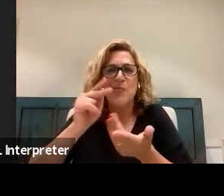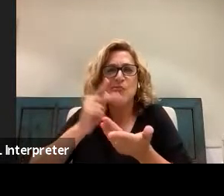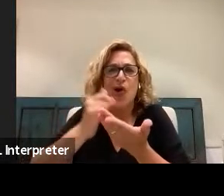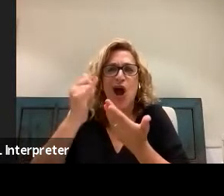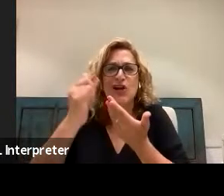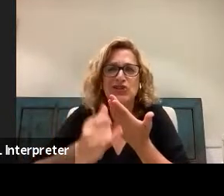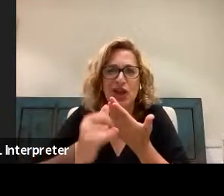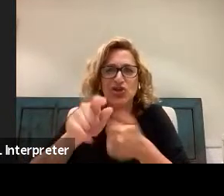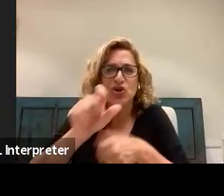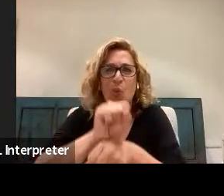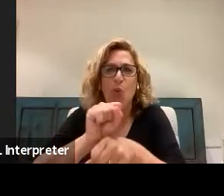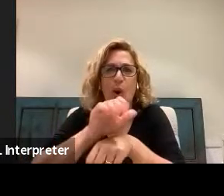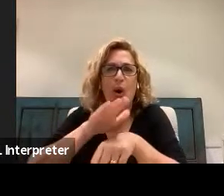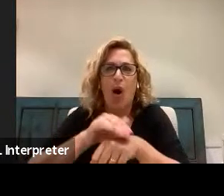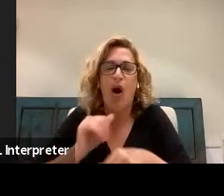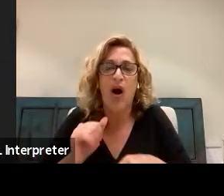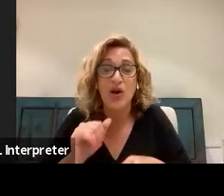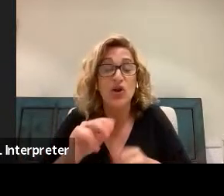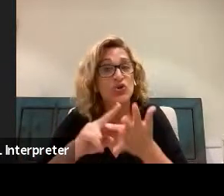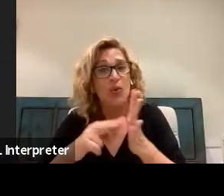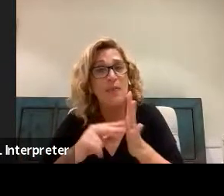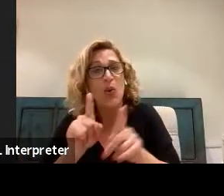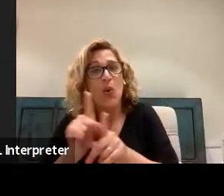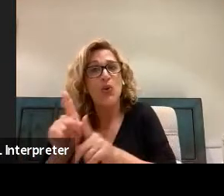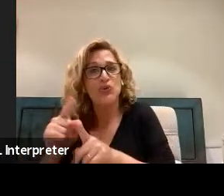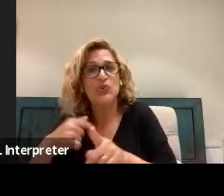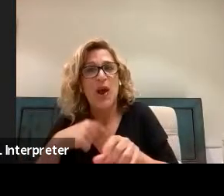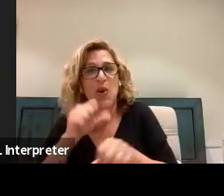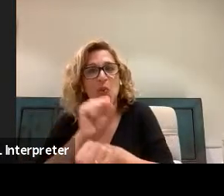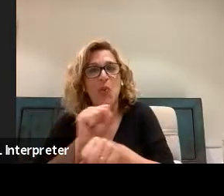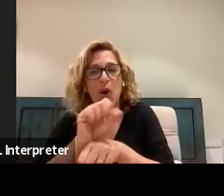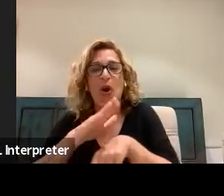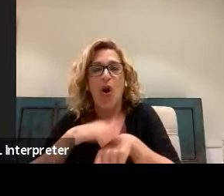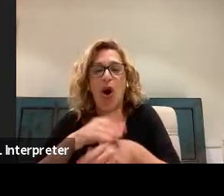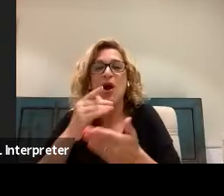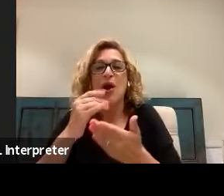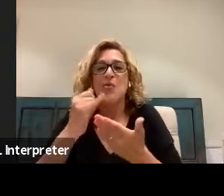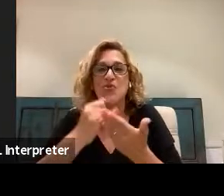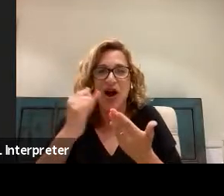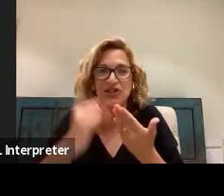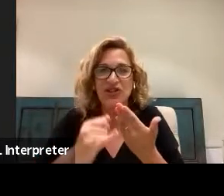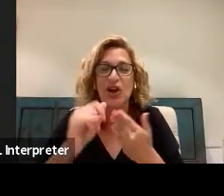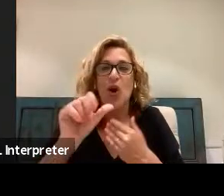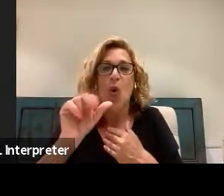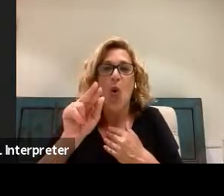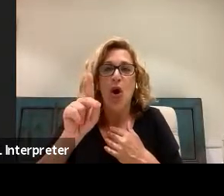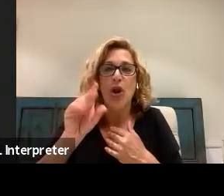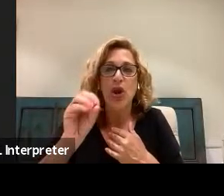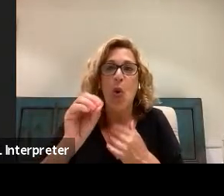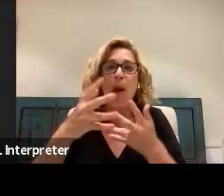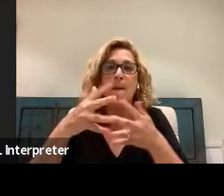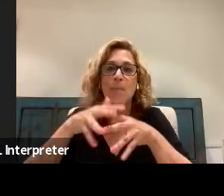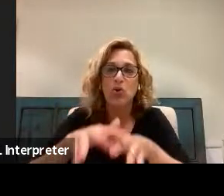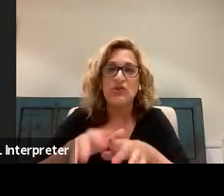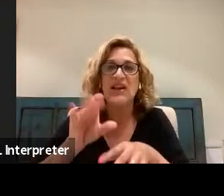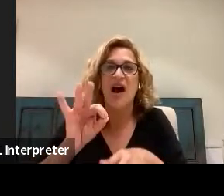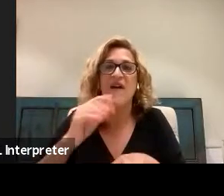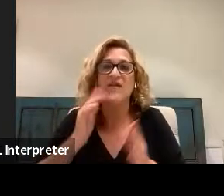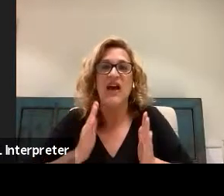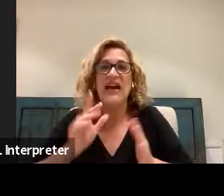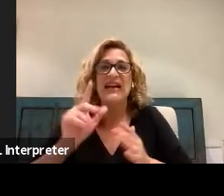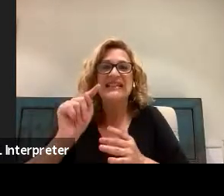was an audio immersive production of The Tempest. And it was just 2 weeks ago. And I got to play